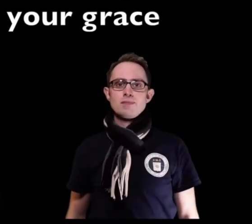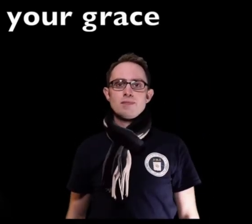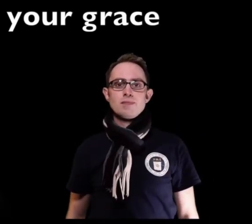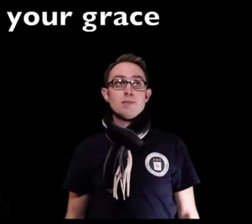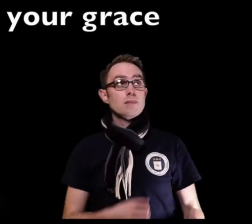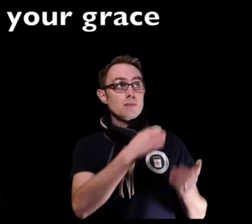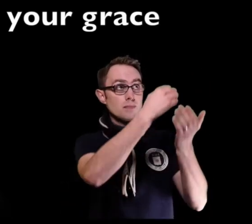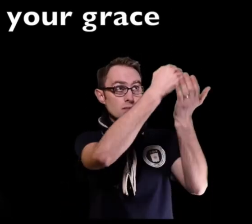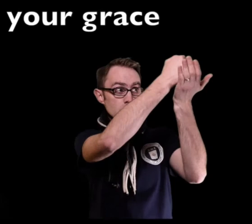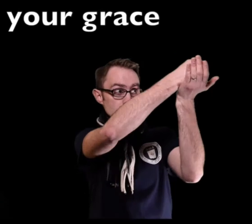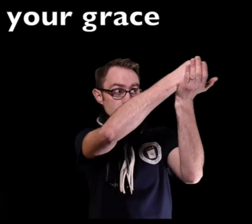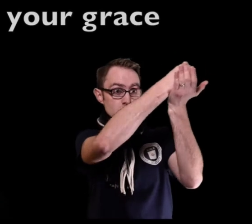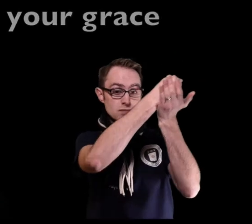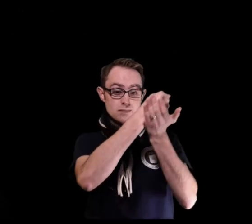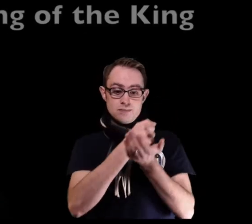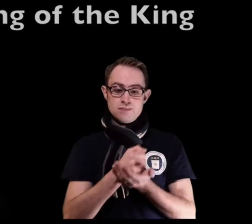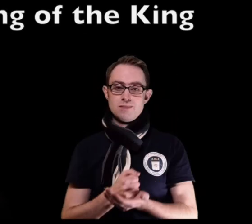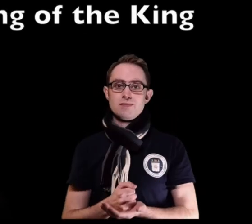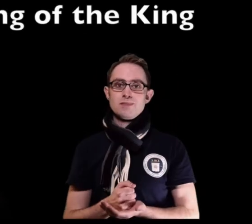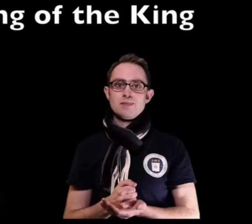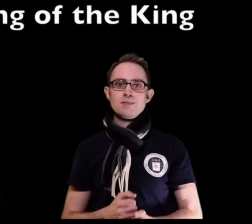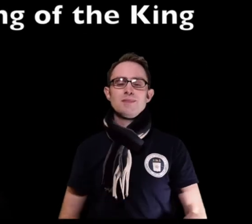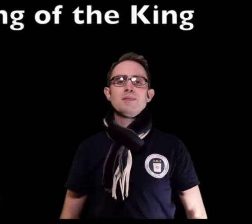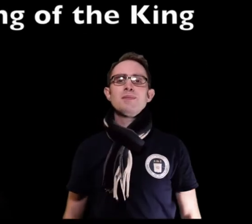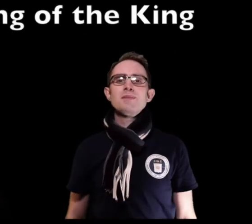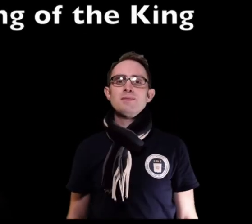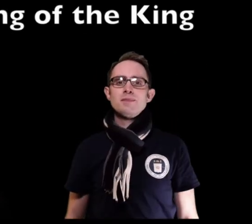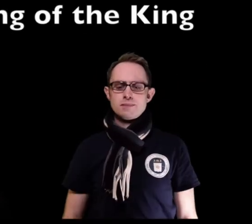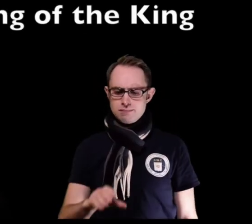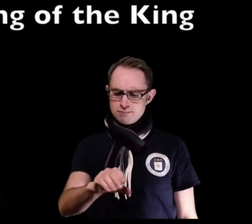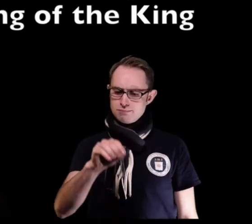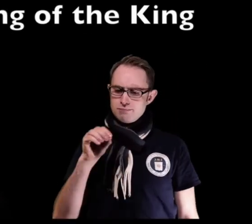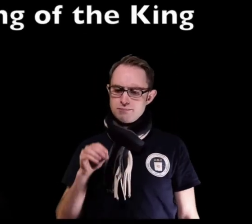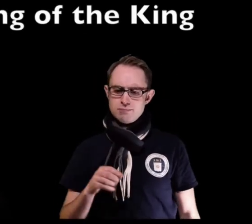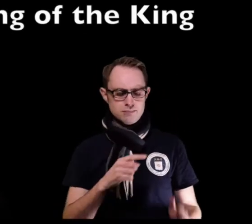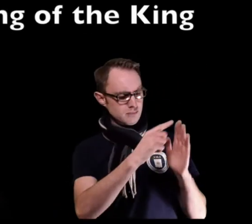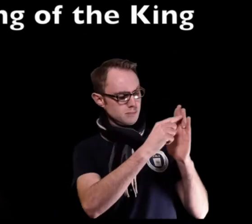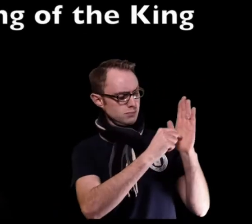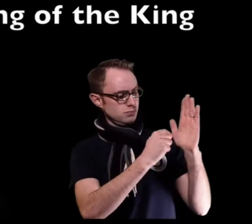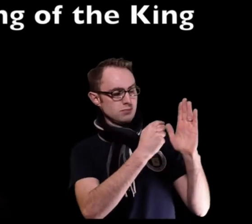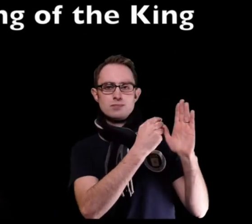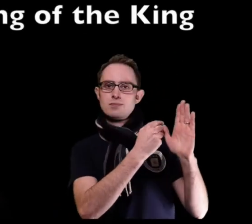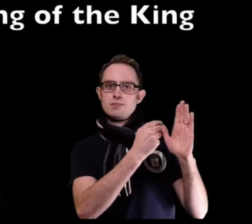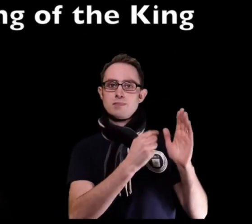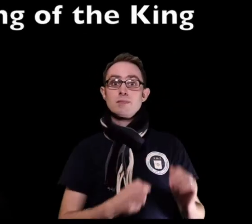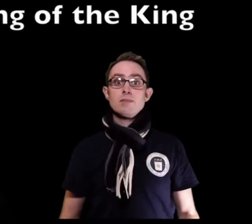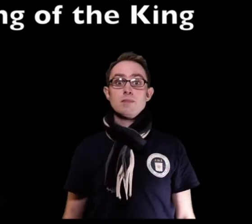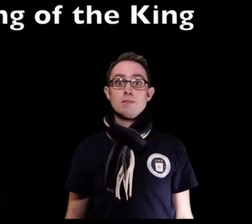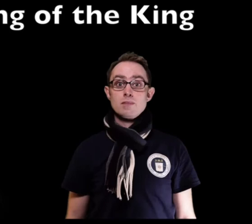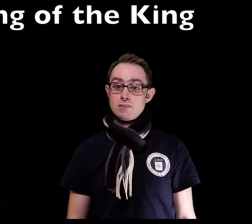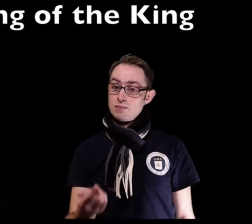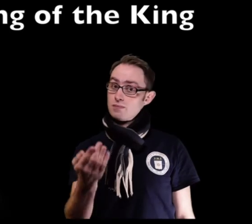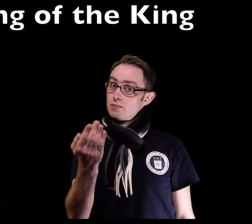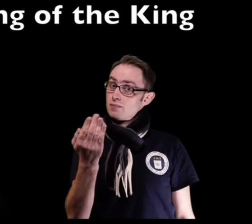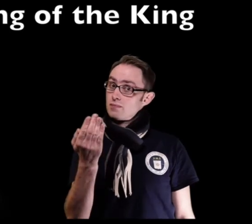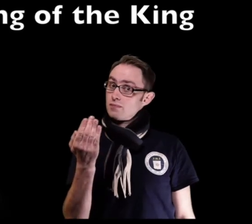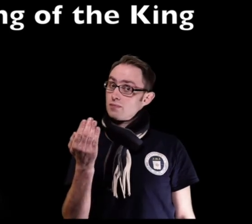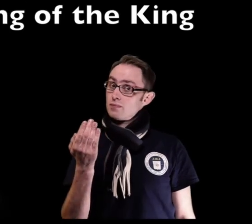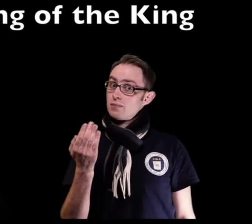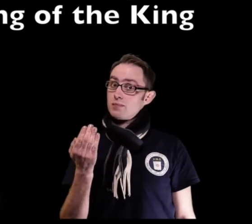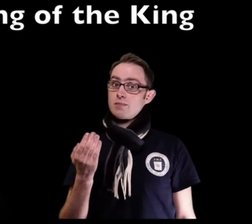have shown your mercy and your grace. You've chosen my son John to prepare the way for